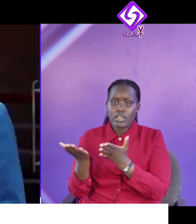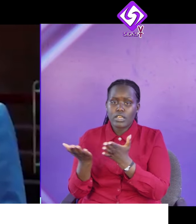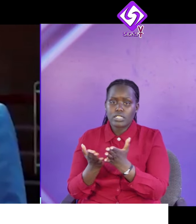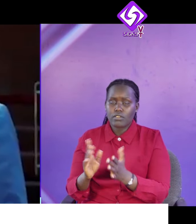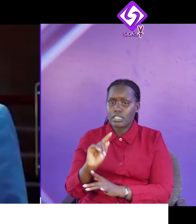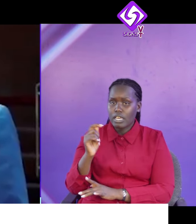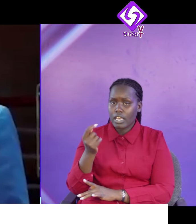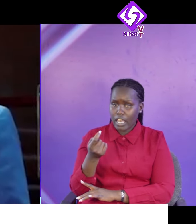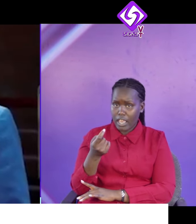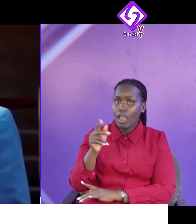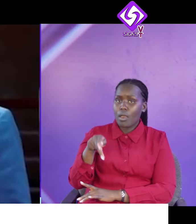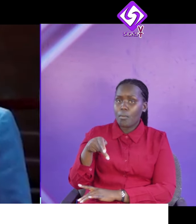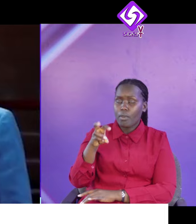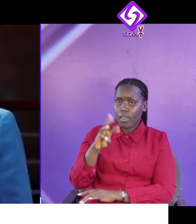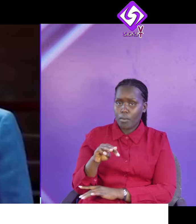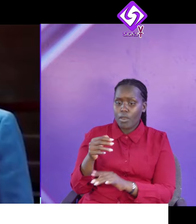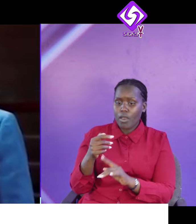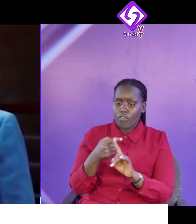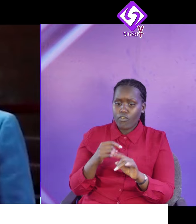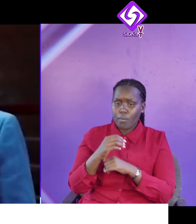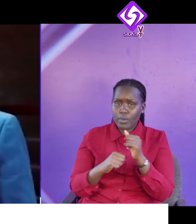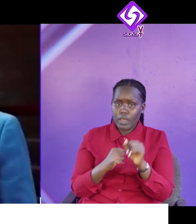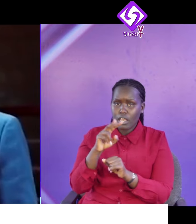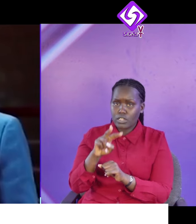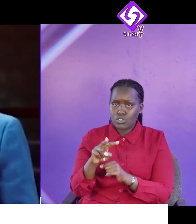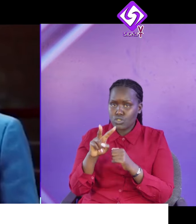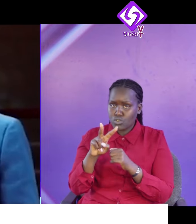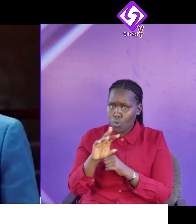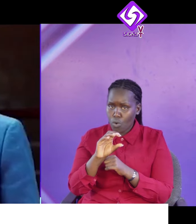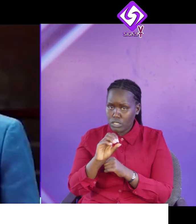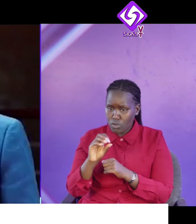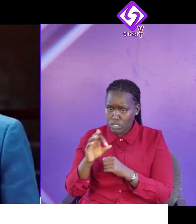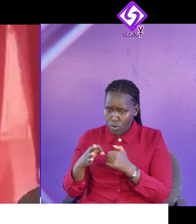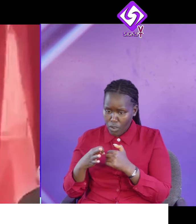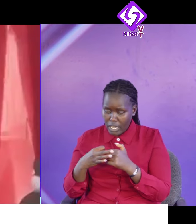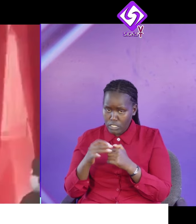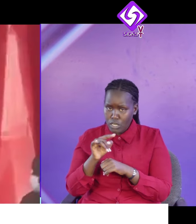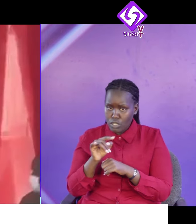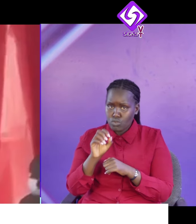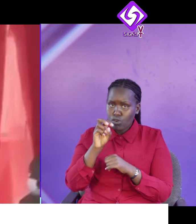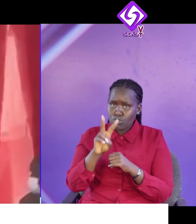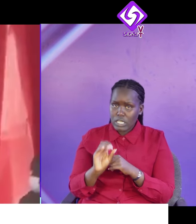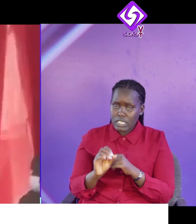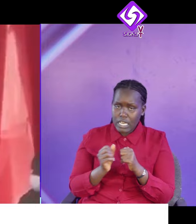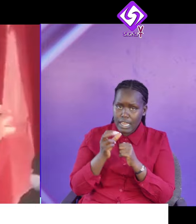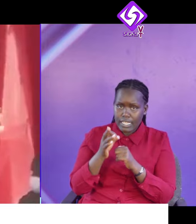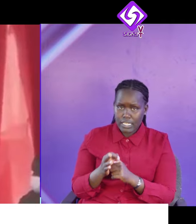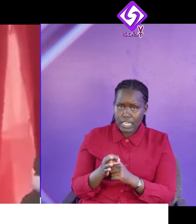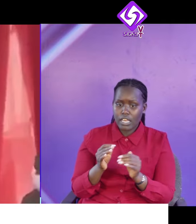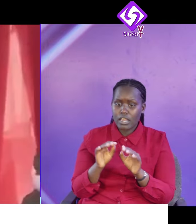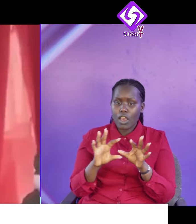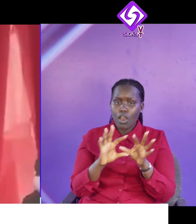Prime Minister from the year 2008 to 2013 in the historic Grand Coalition